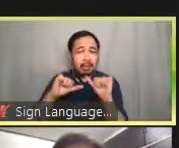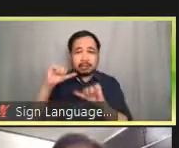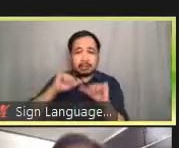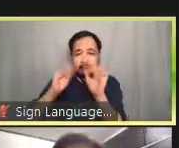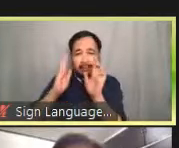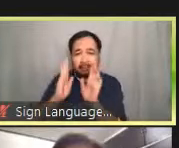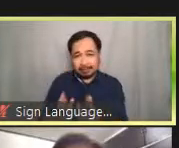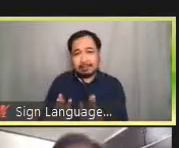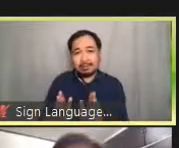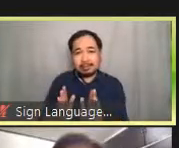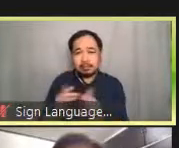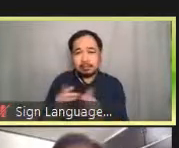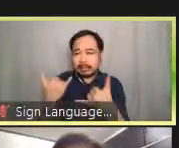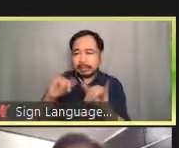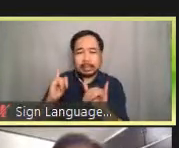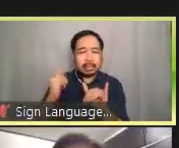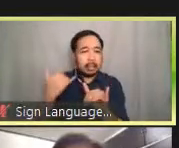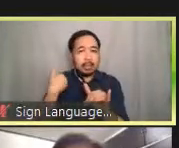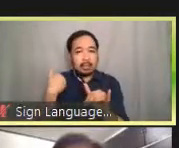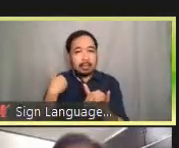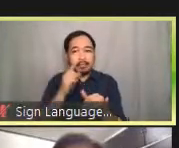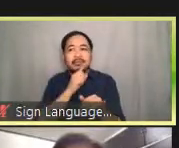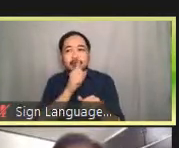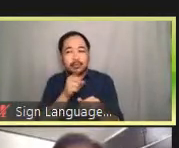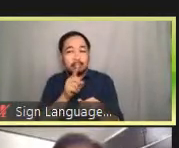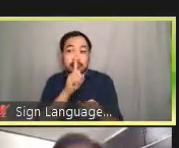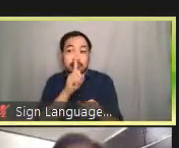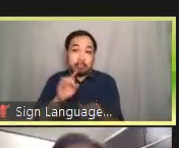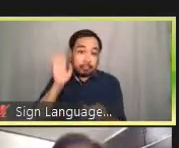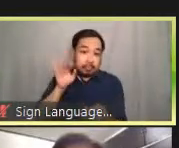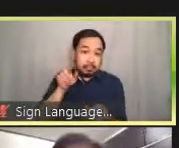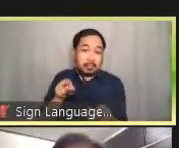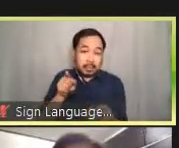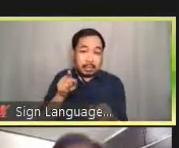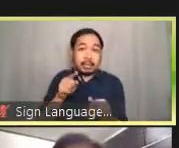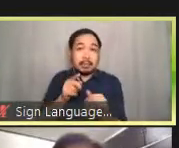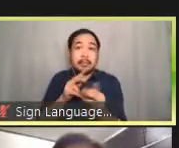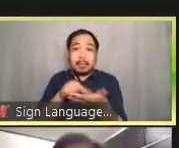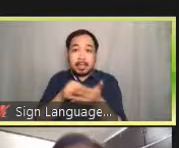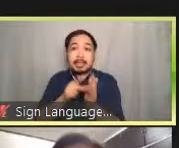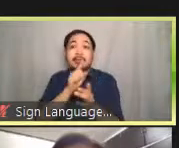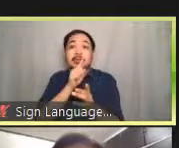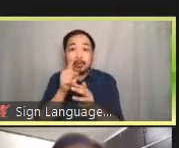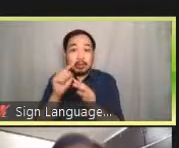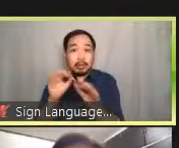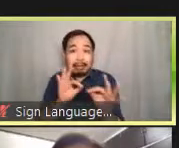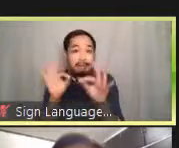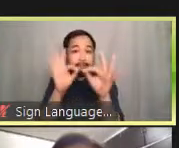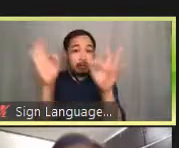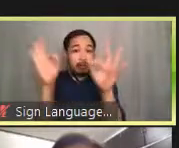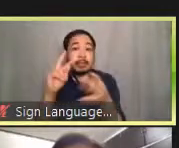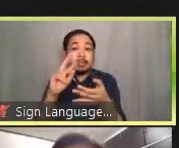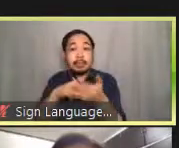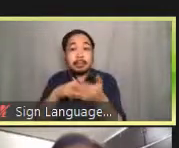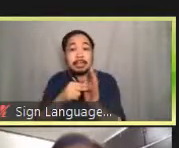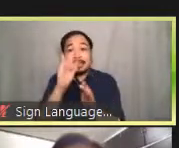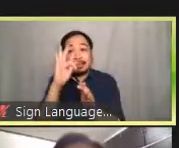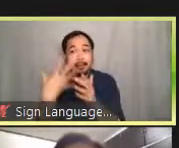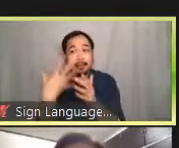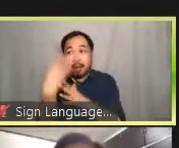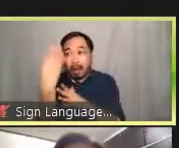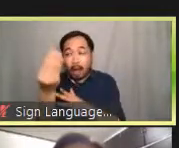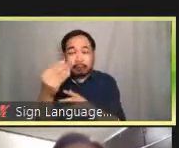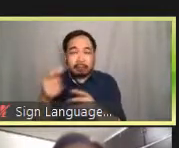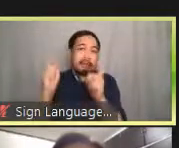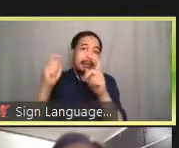still not committed on saying that it is airborne, meaning once you go out, easily get it.